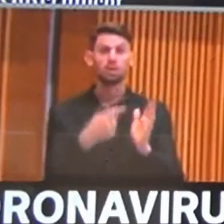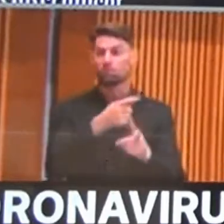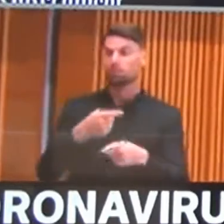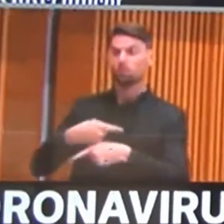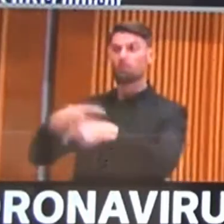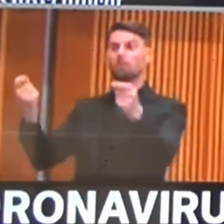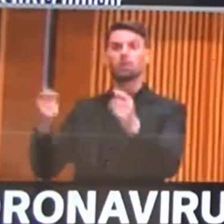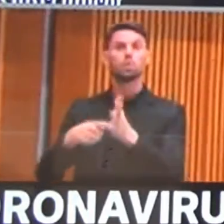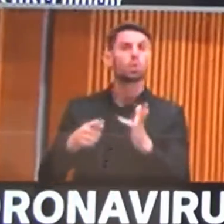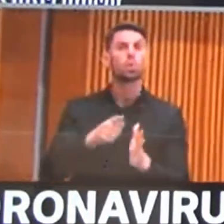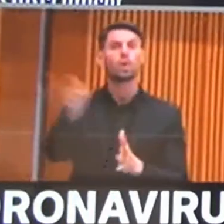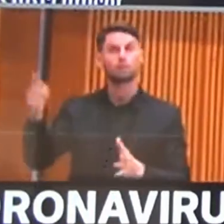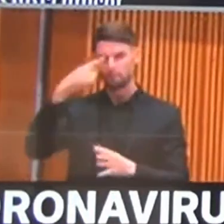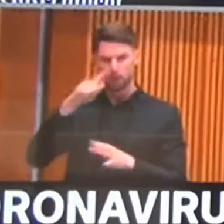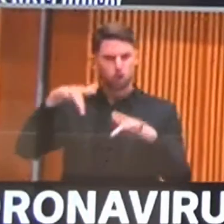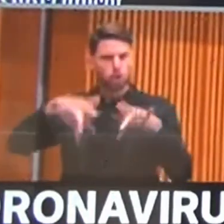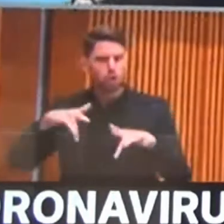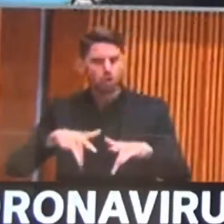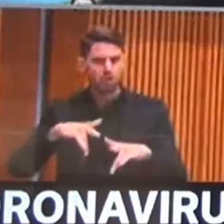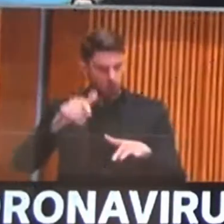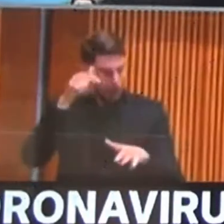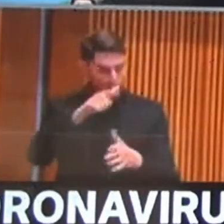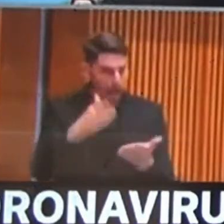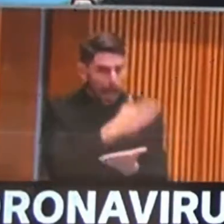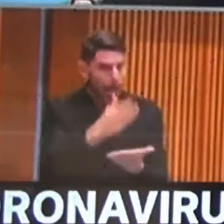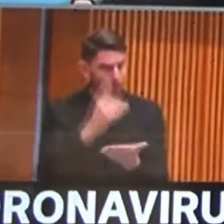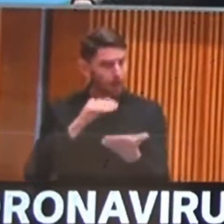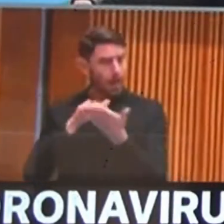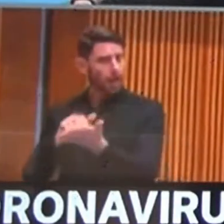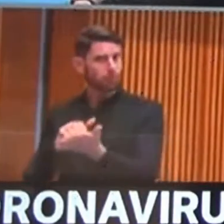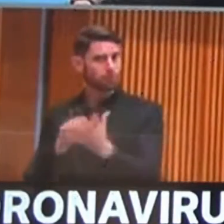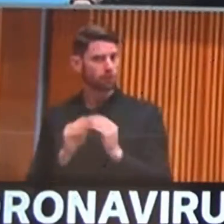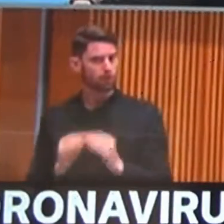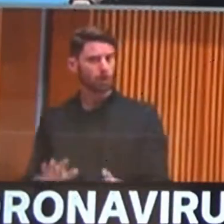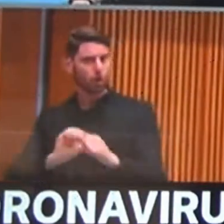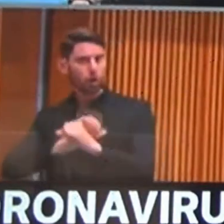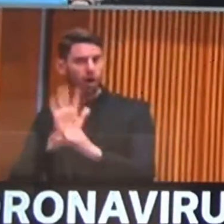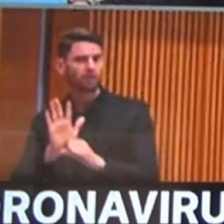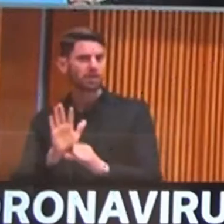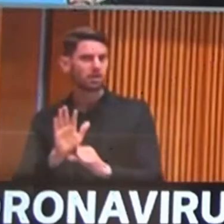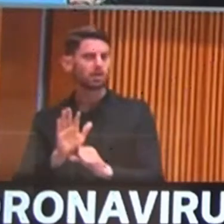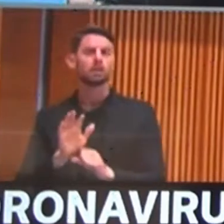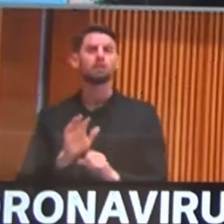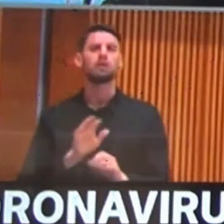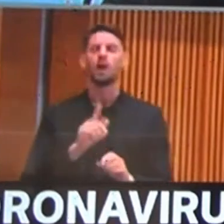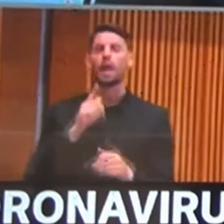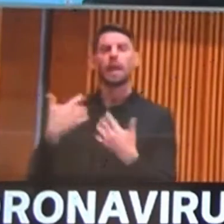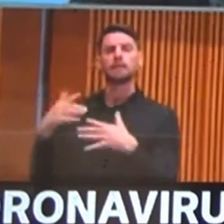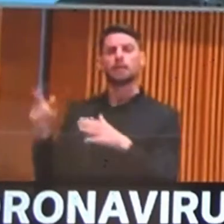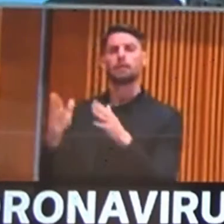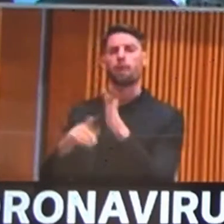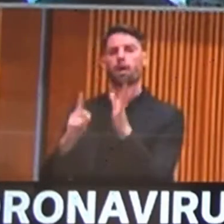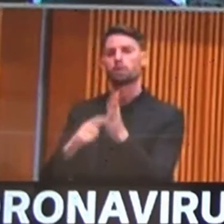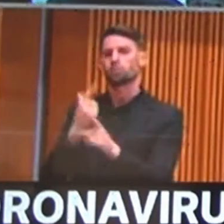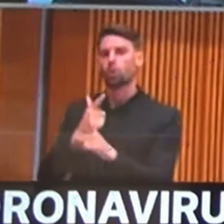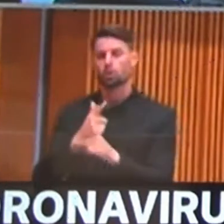Well, I'll let Michael or Tony give advice on that. I think they're the appropriate medical advisors. Yeah, no, thank you. It's very important